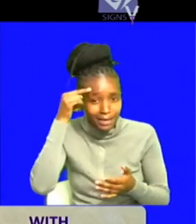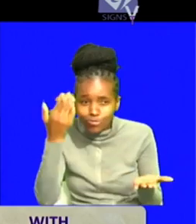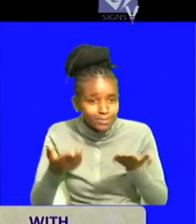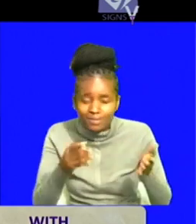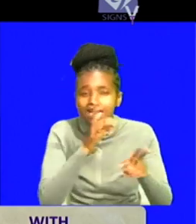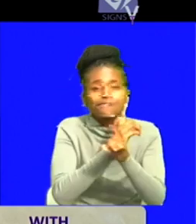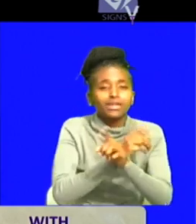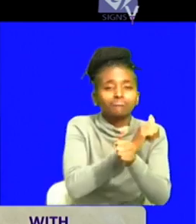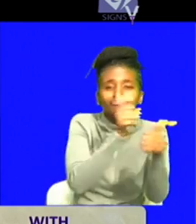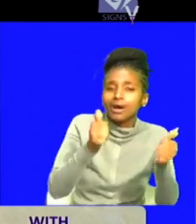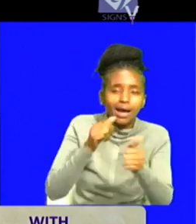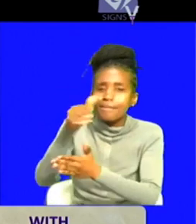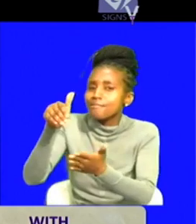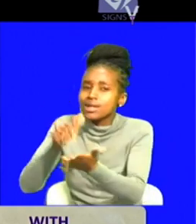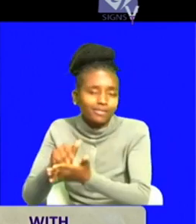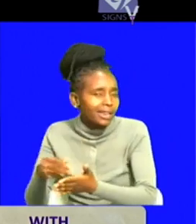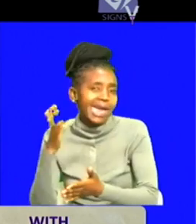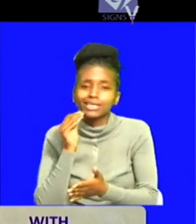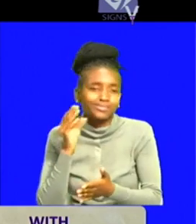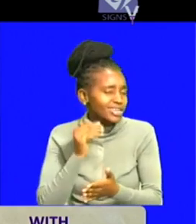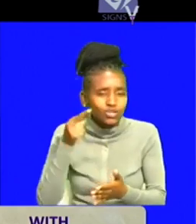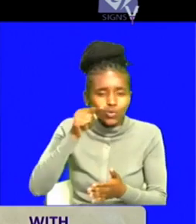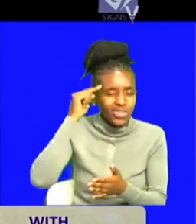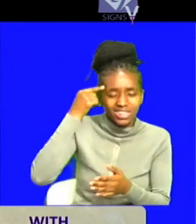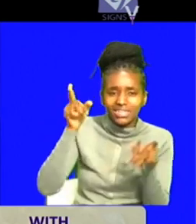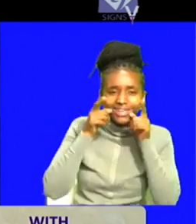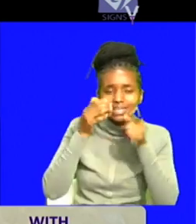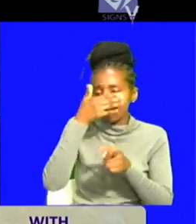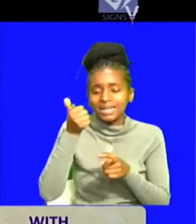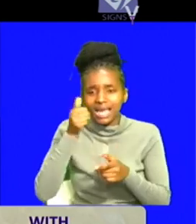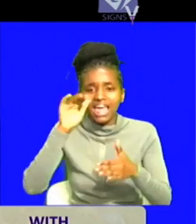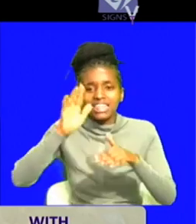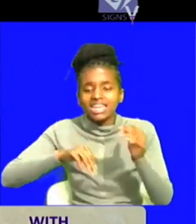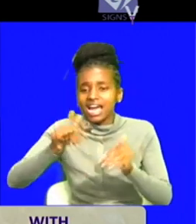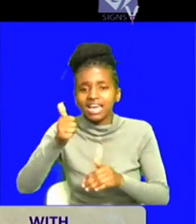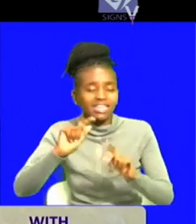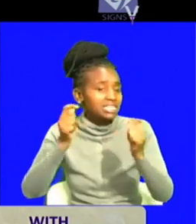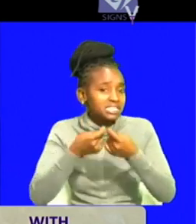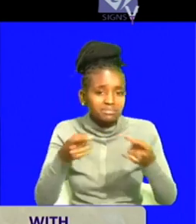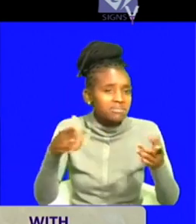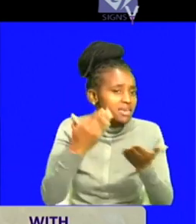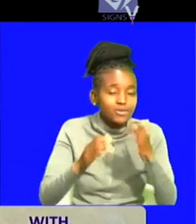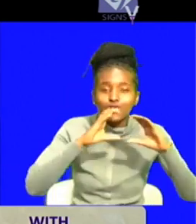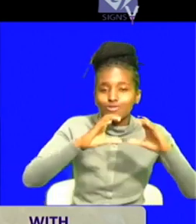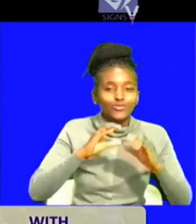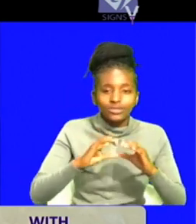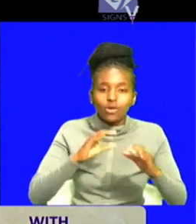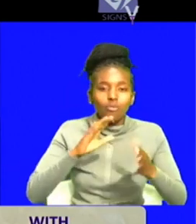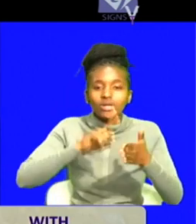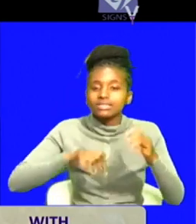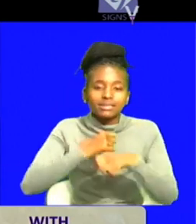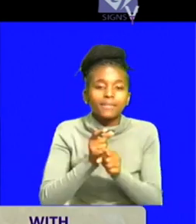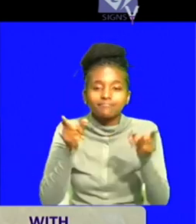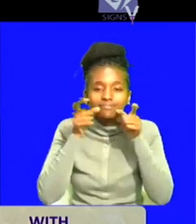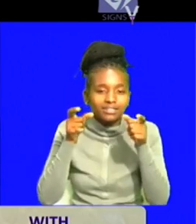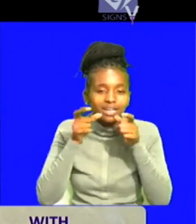structure? Among the experience of Konayo kama kawaida under working under coach Robert Matano, just like Telvin amesema, wako na experience kama